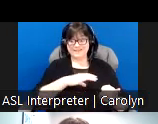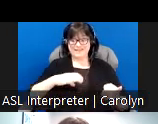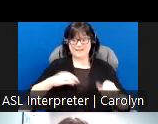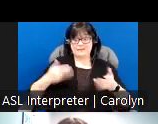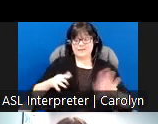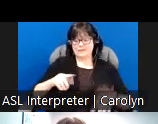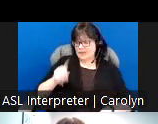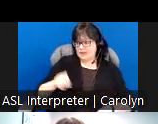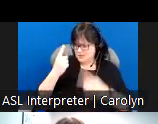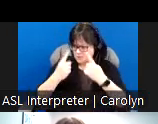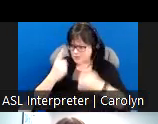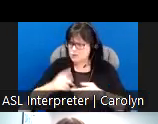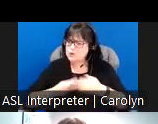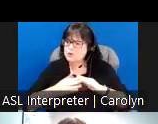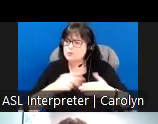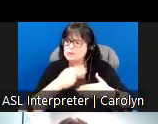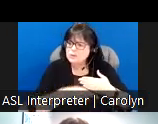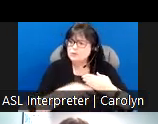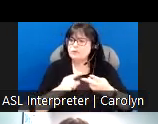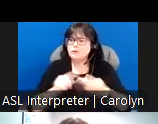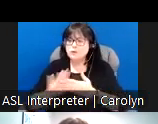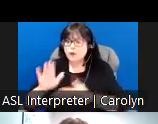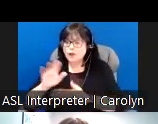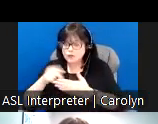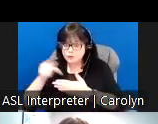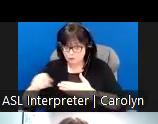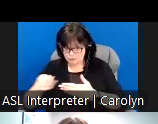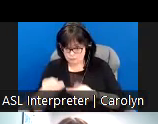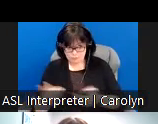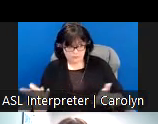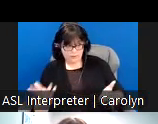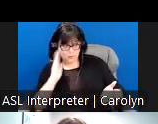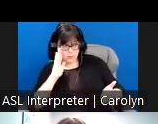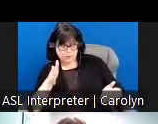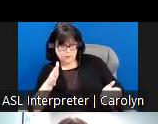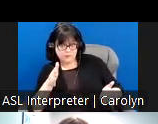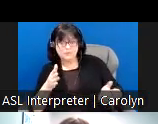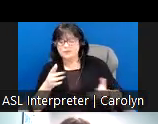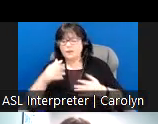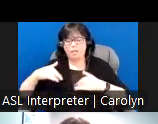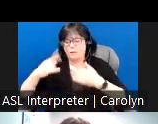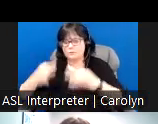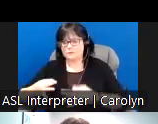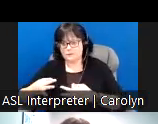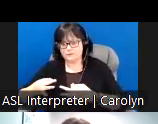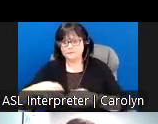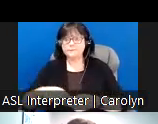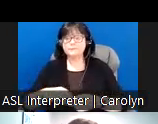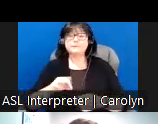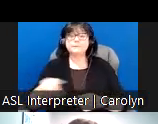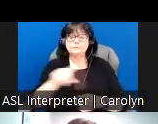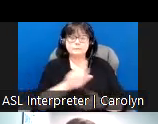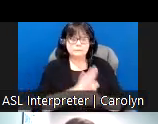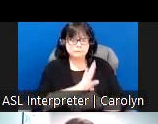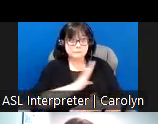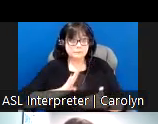community-based, college-based? And that's something we're addressing internally right now. For those who are school board programs, the program is